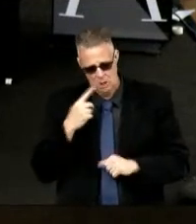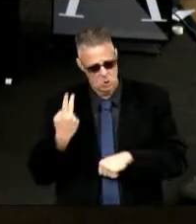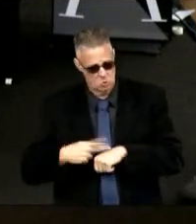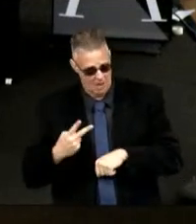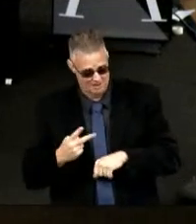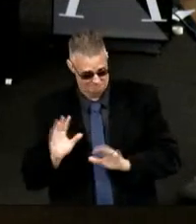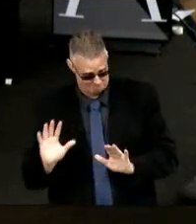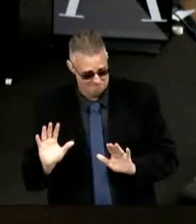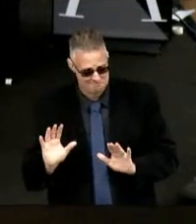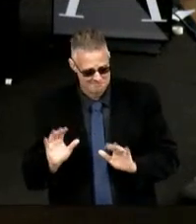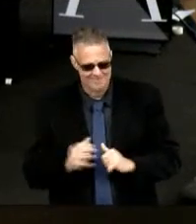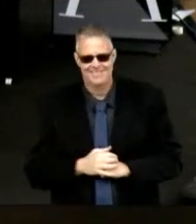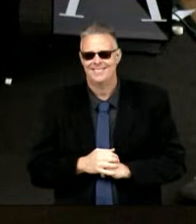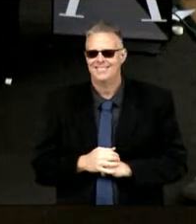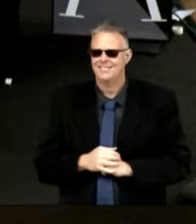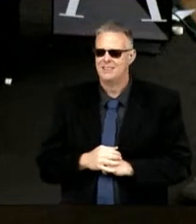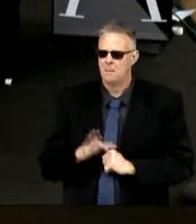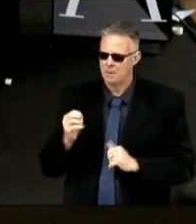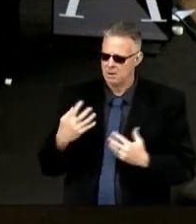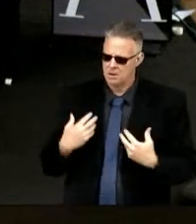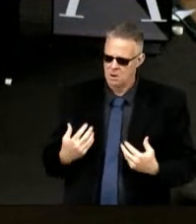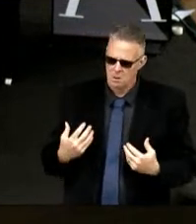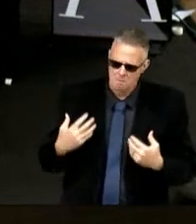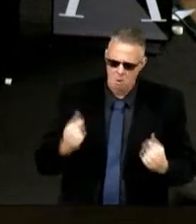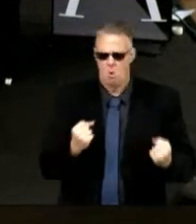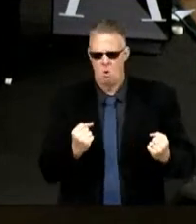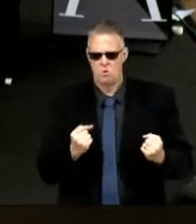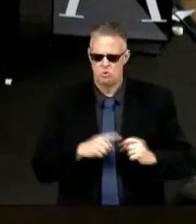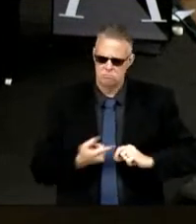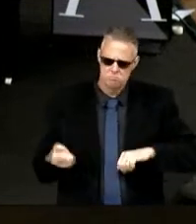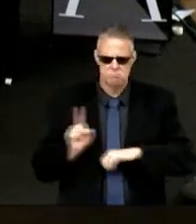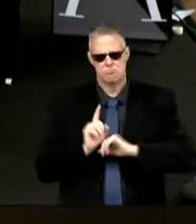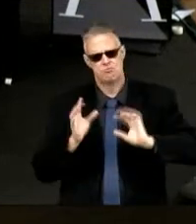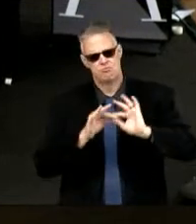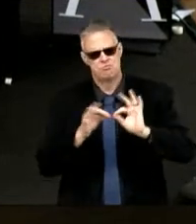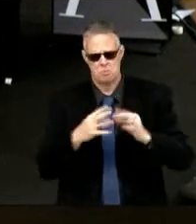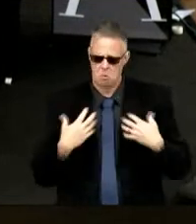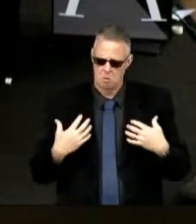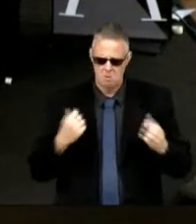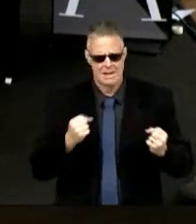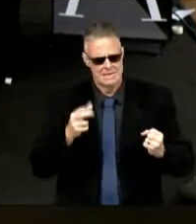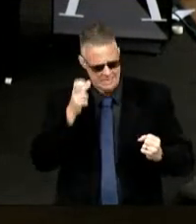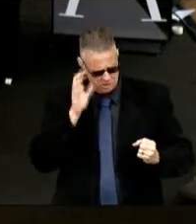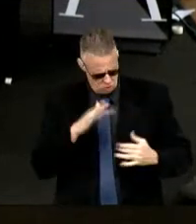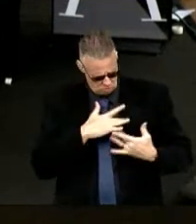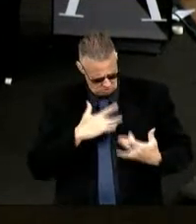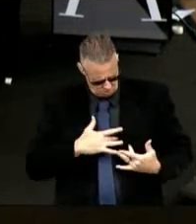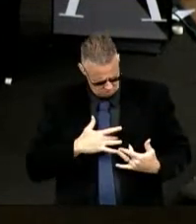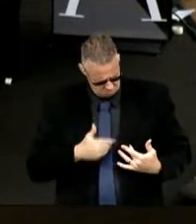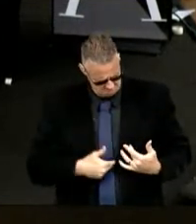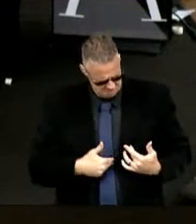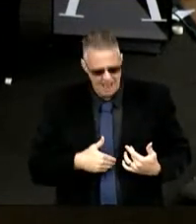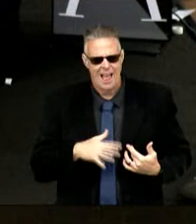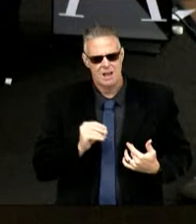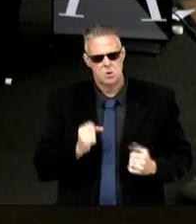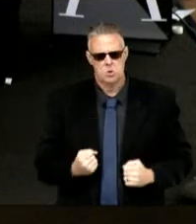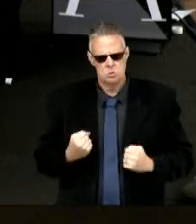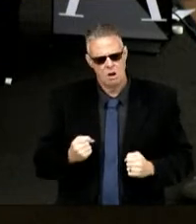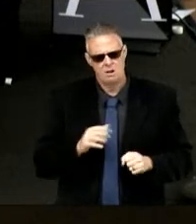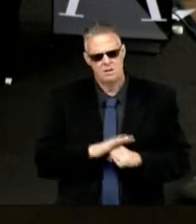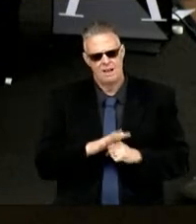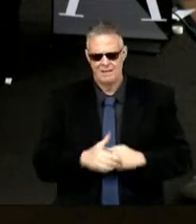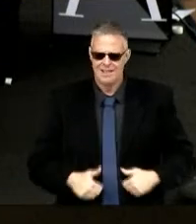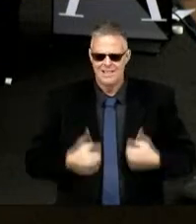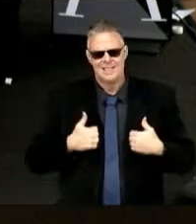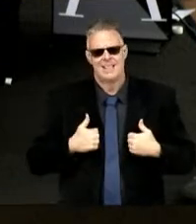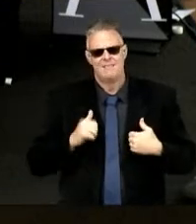twice. So be bold enough to use your voice, brave enough to listen to your heart, and strong enough to live the